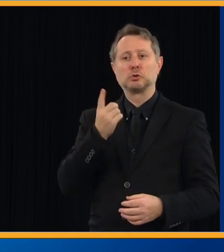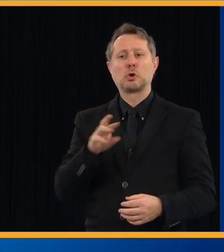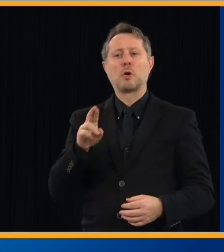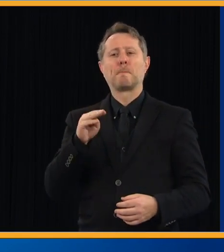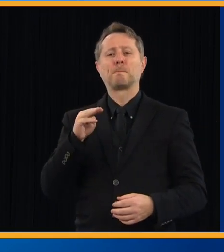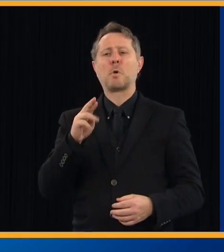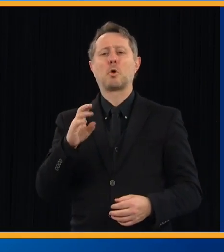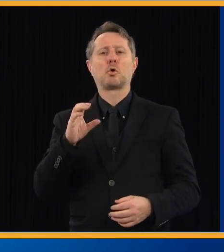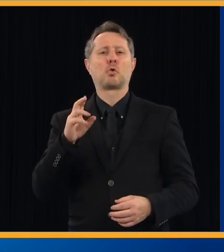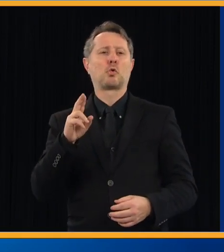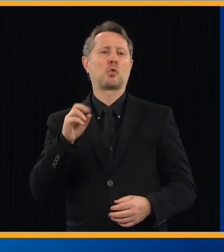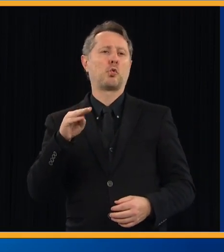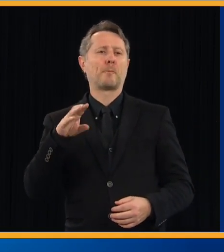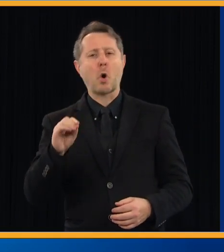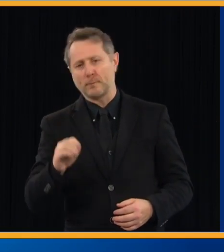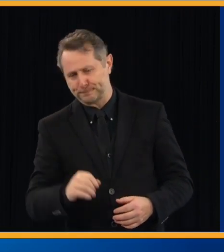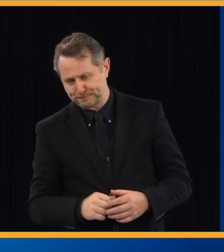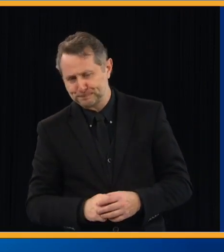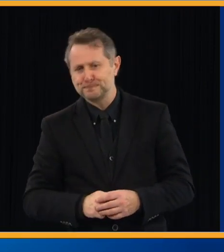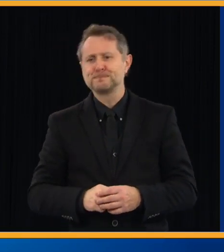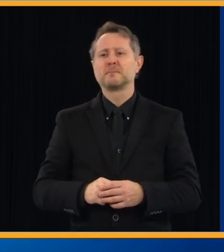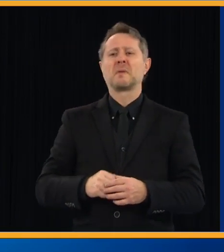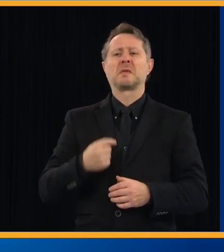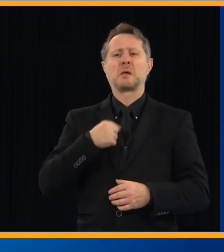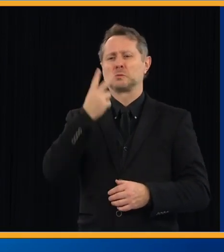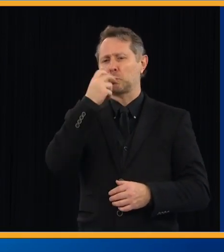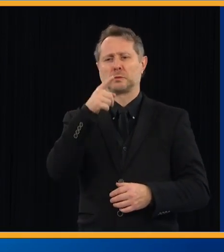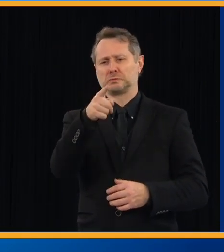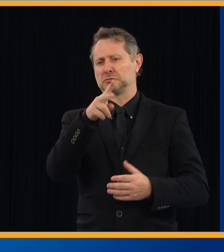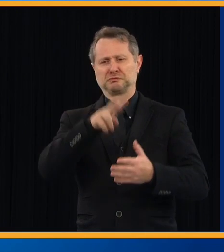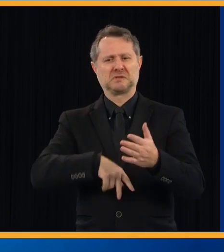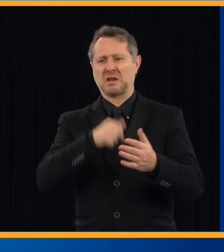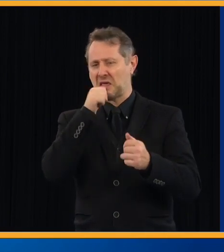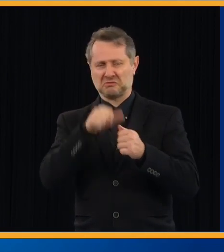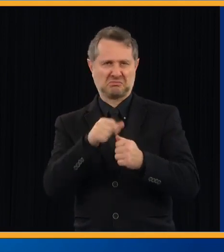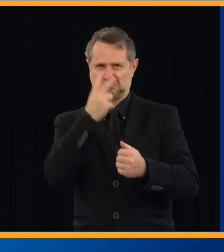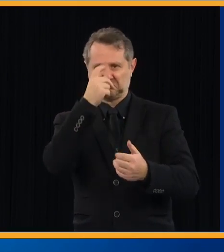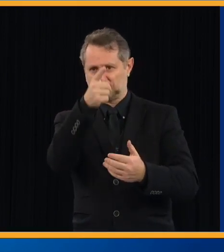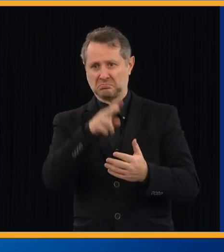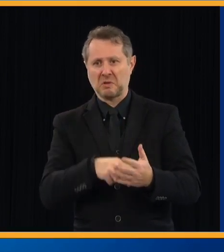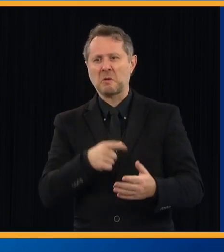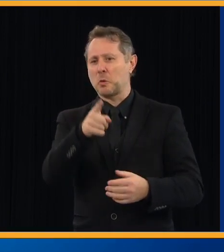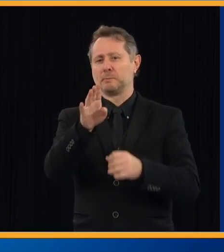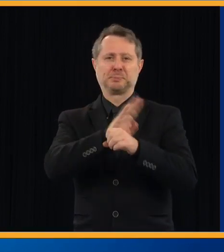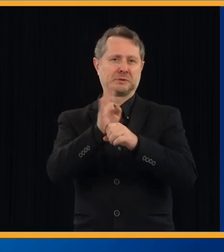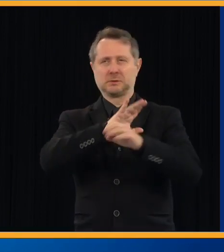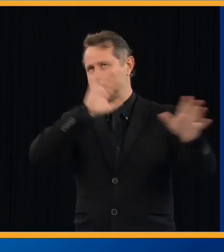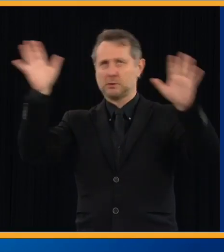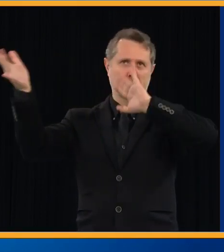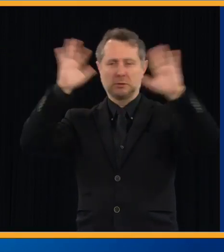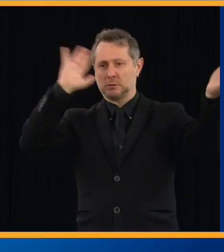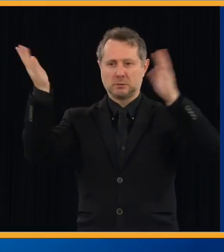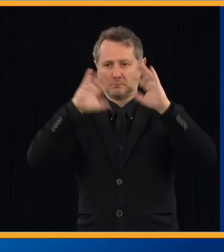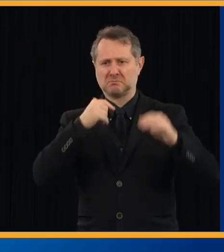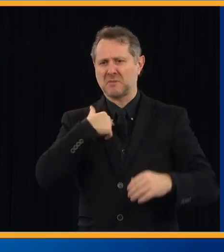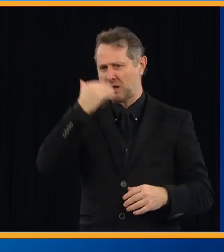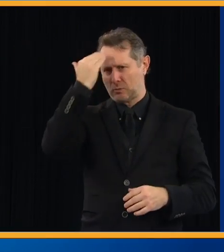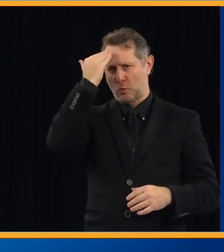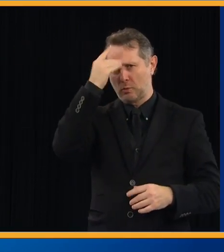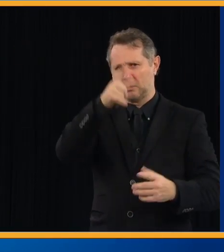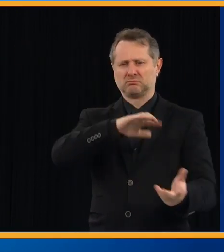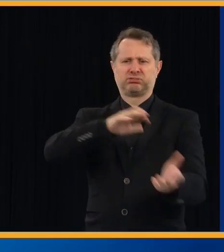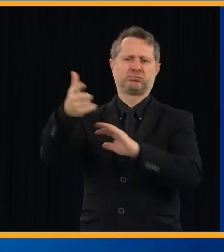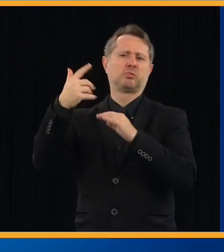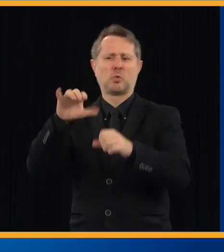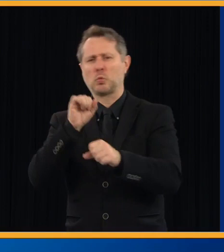I seriously doubt that you will ever read this letter, as I know you are busy beyond belief with the disaster that has befallen